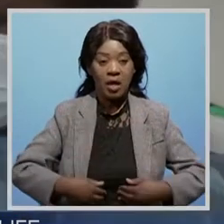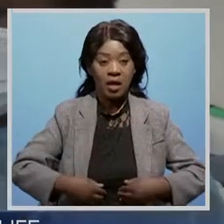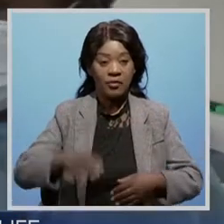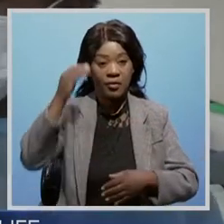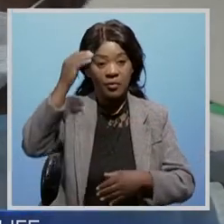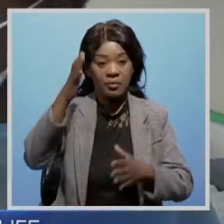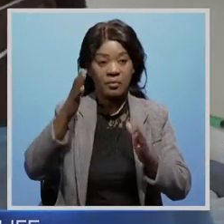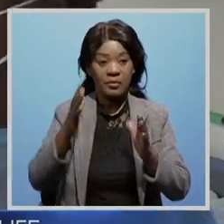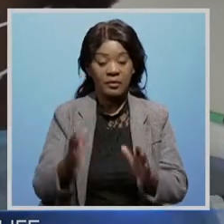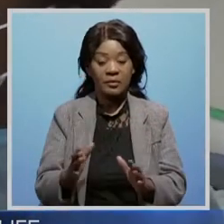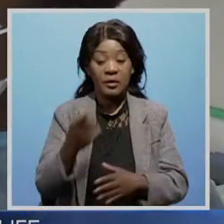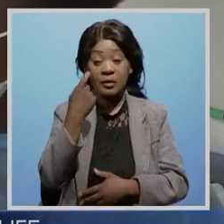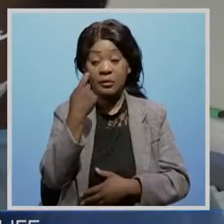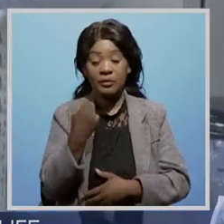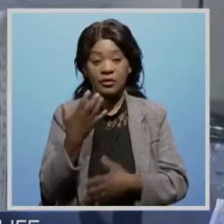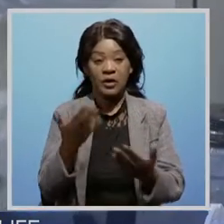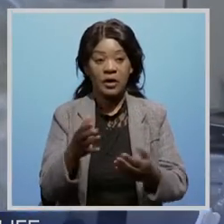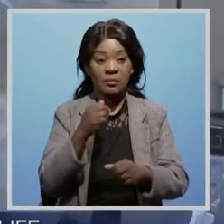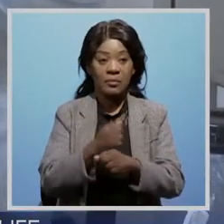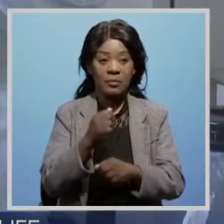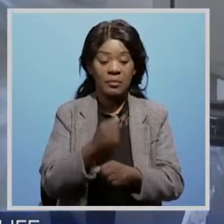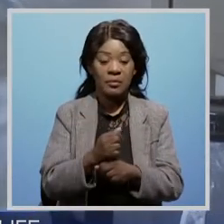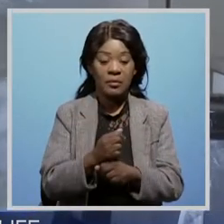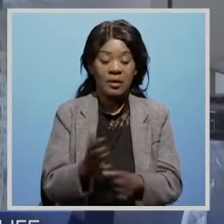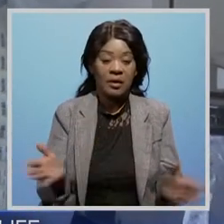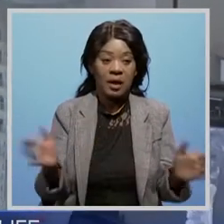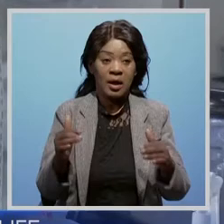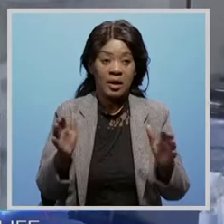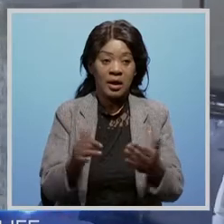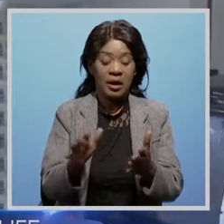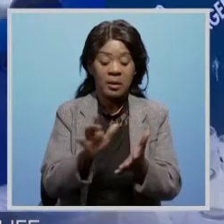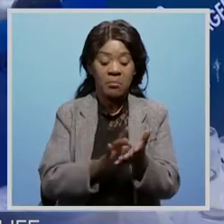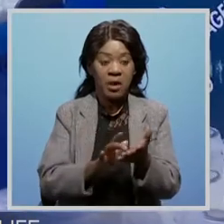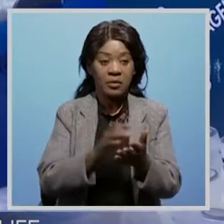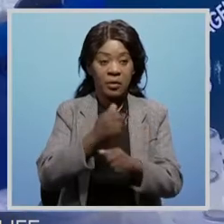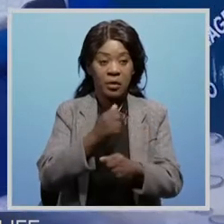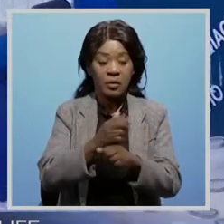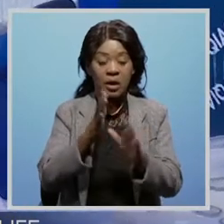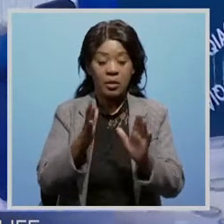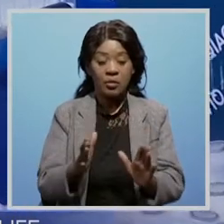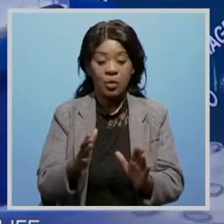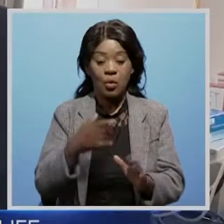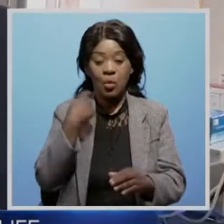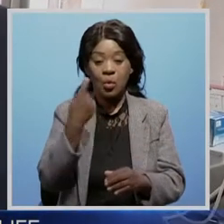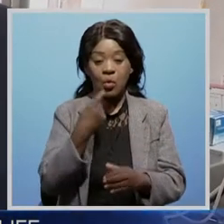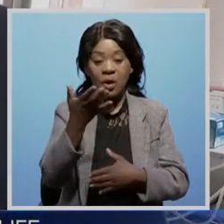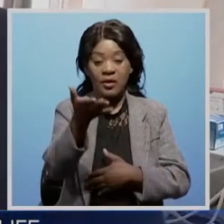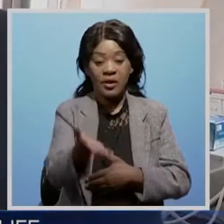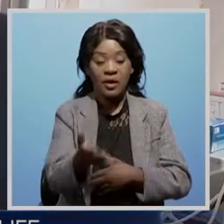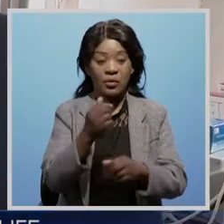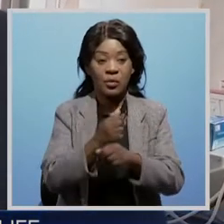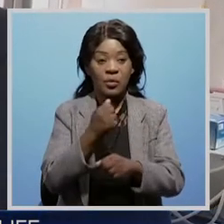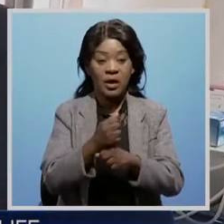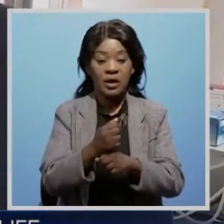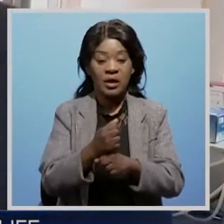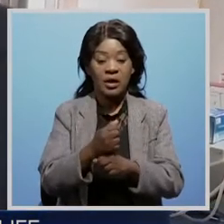the lab to check on its operations and to encourage health personnel who've been in the front line of the COVID-19 fight. This team